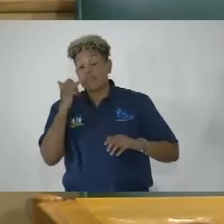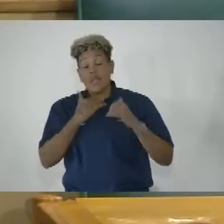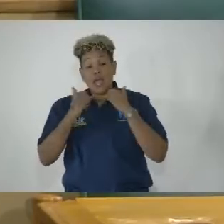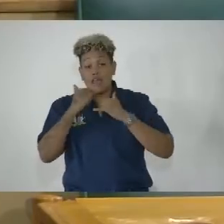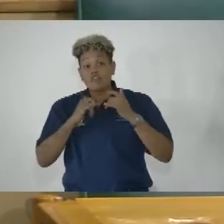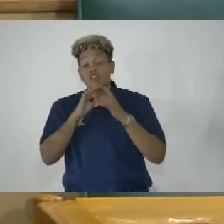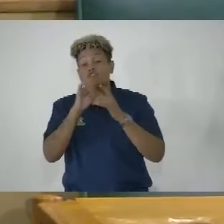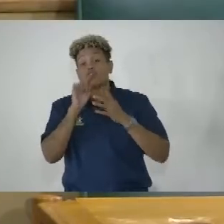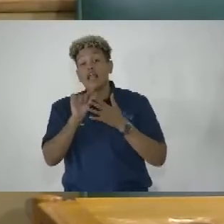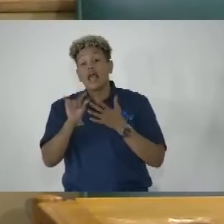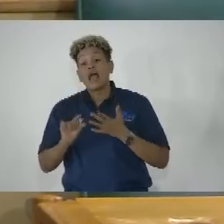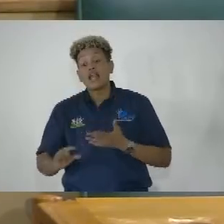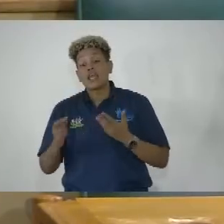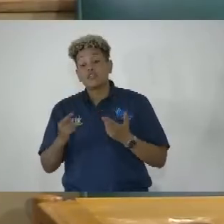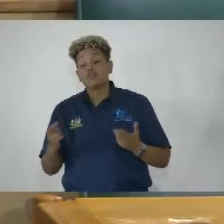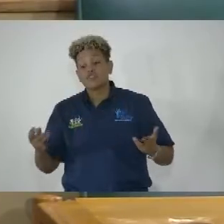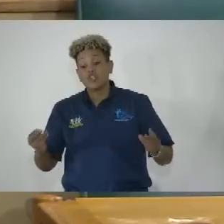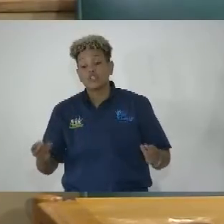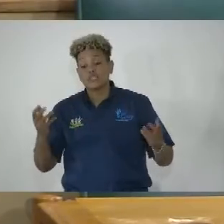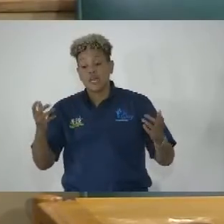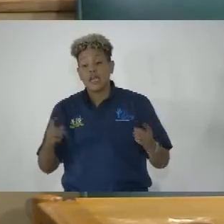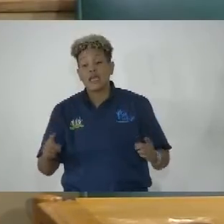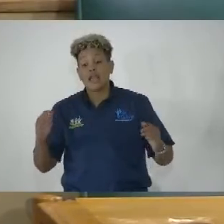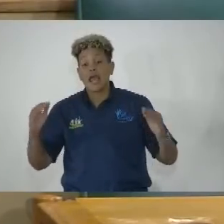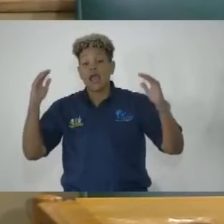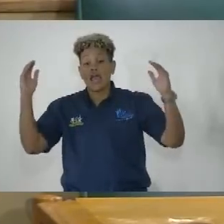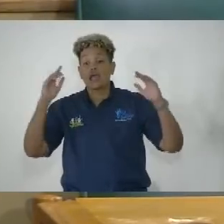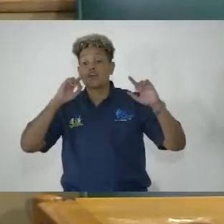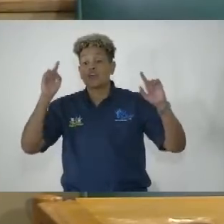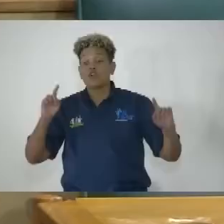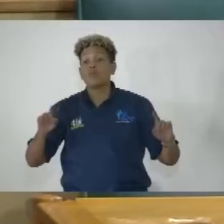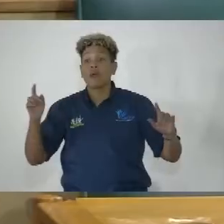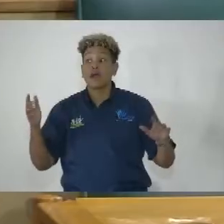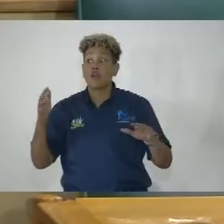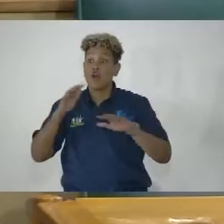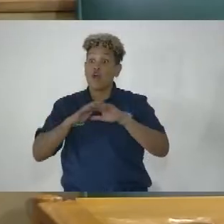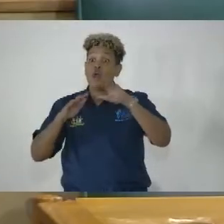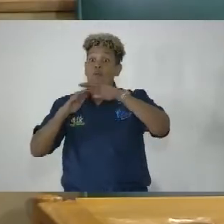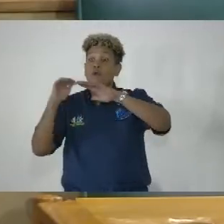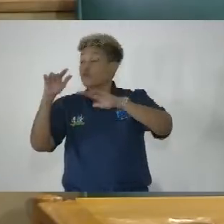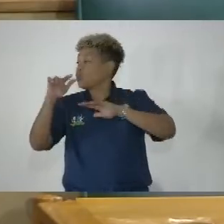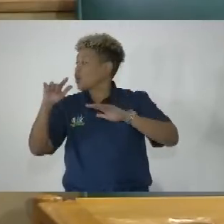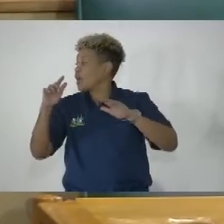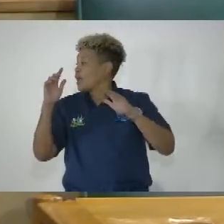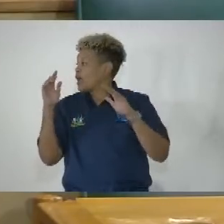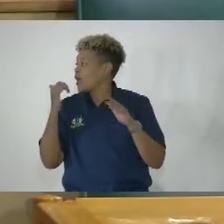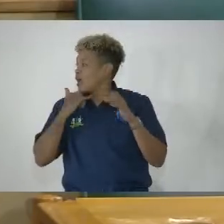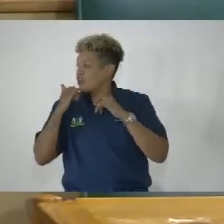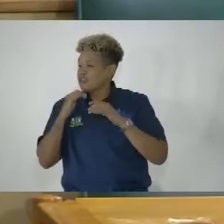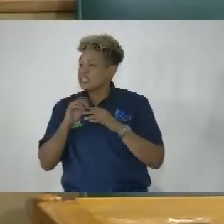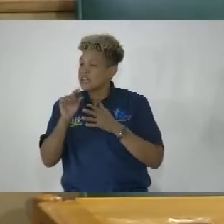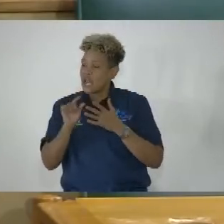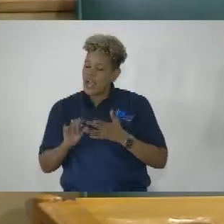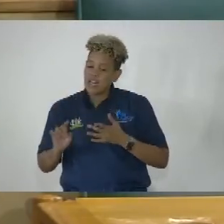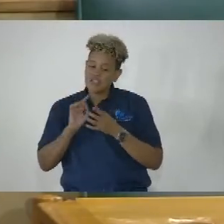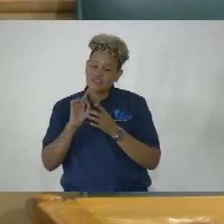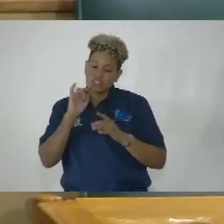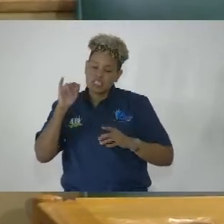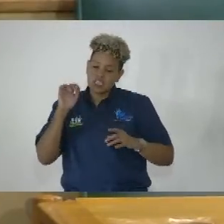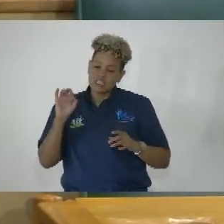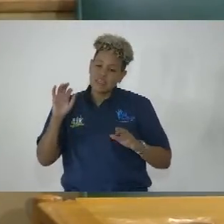in allocating resources. The High Command has compounded those errors in their allocation within the